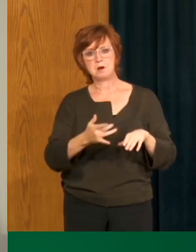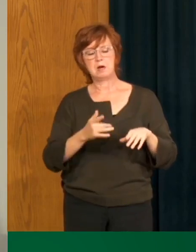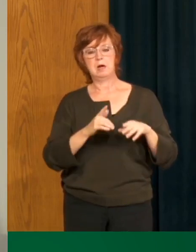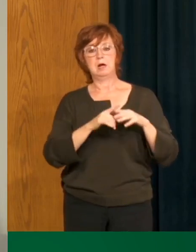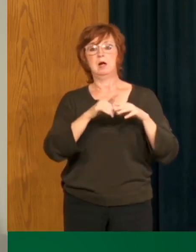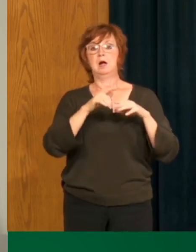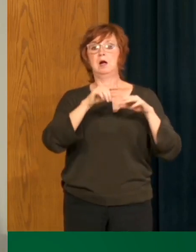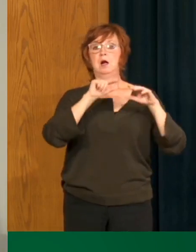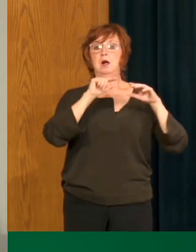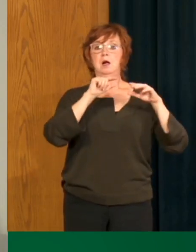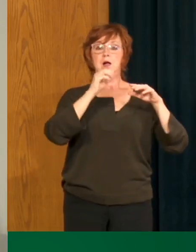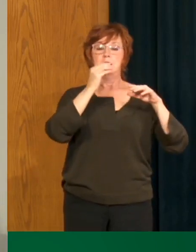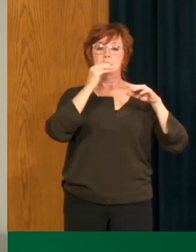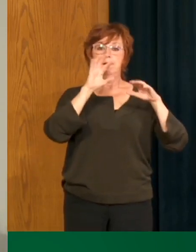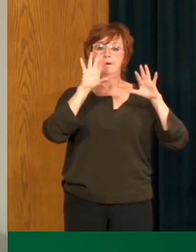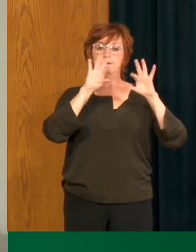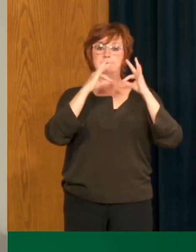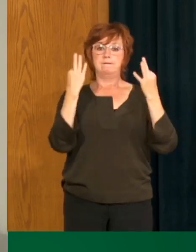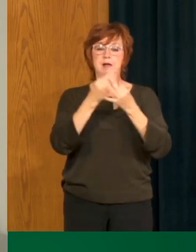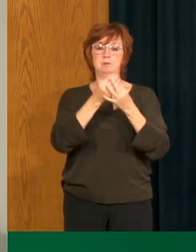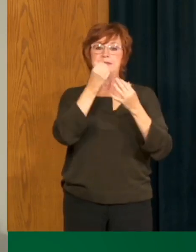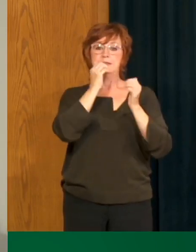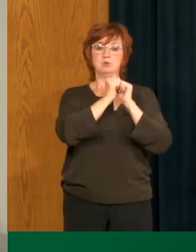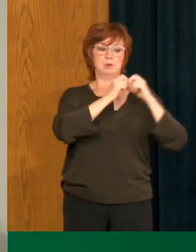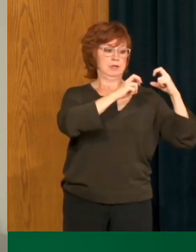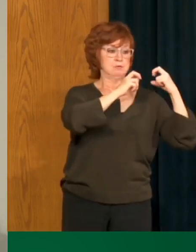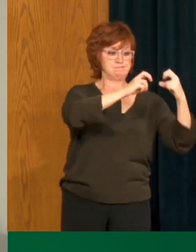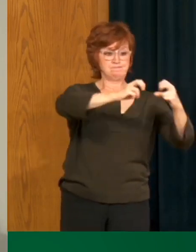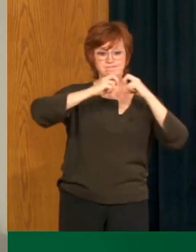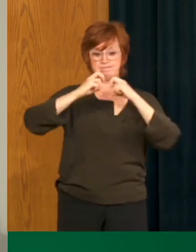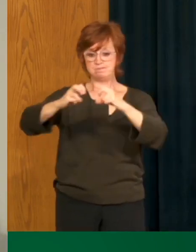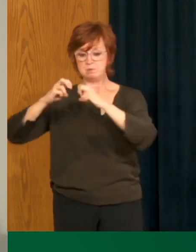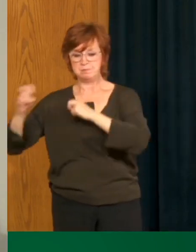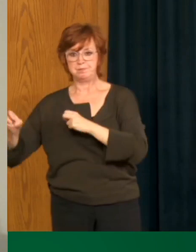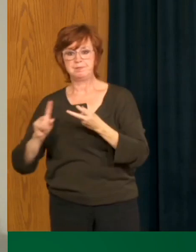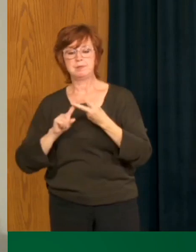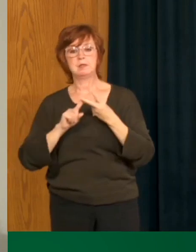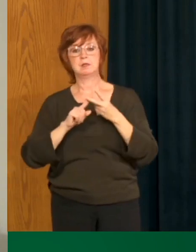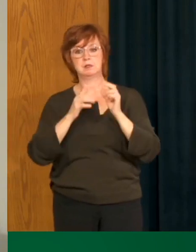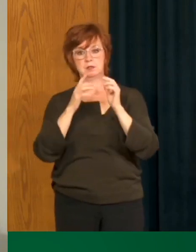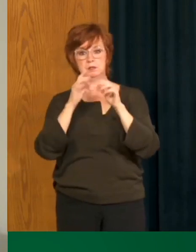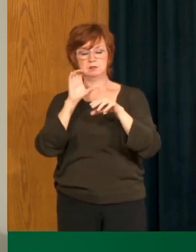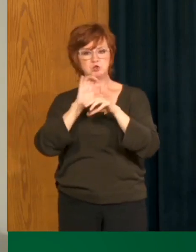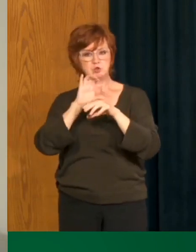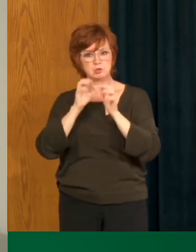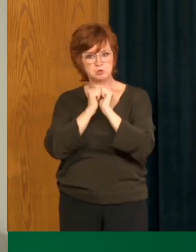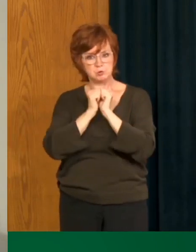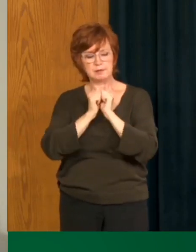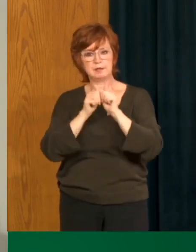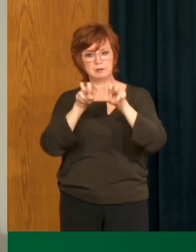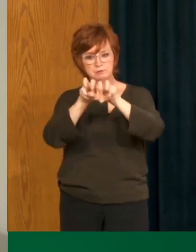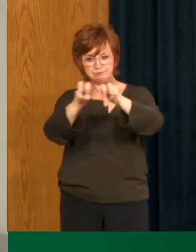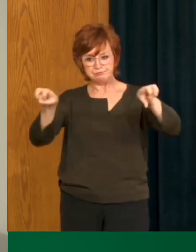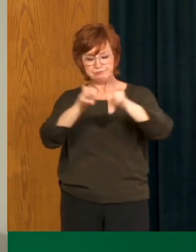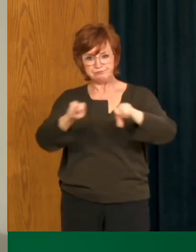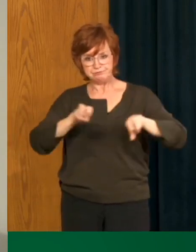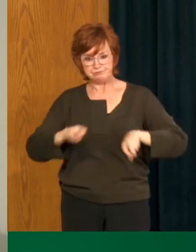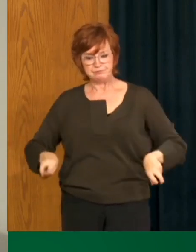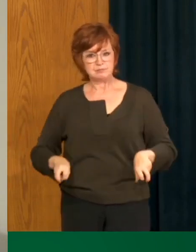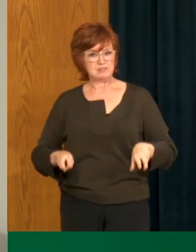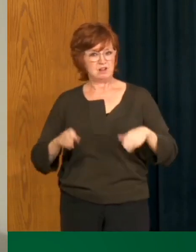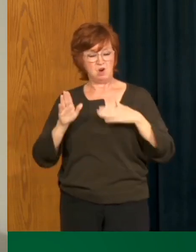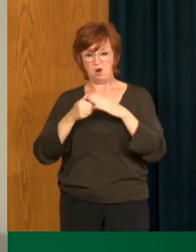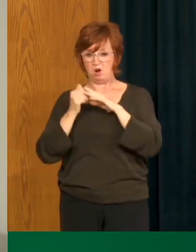takes some organization to sort that out. And again, I think if you are identified as a specific community, there's always some